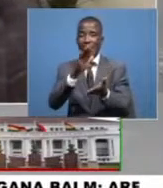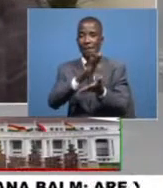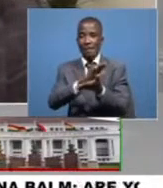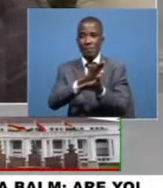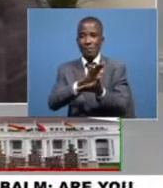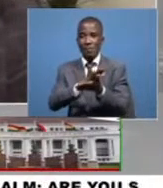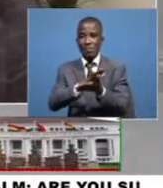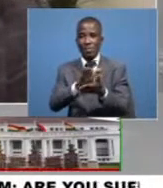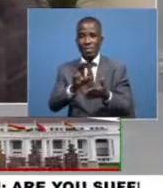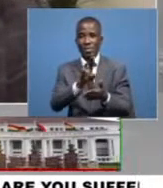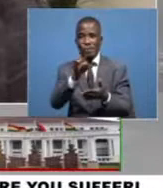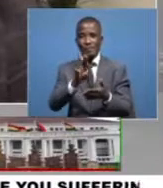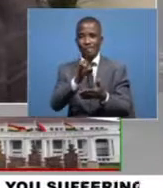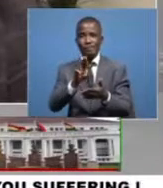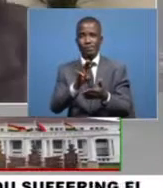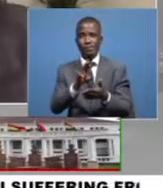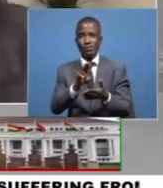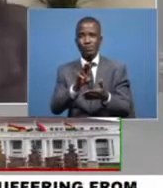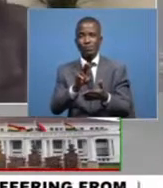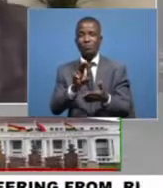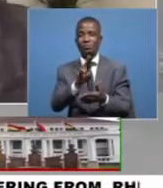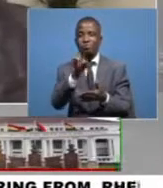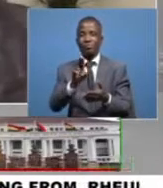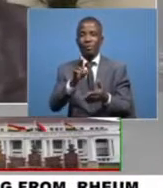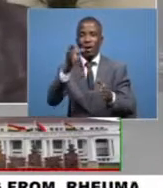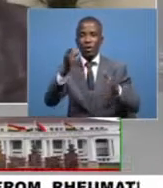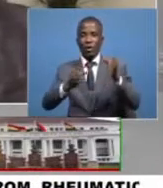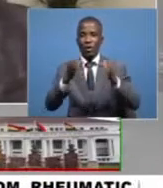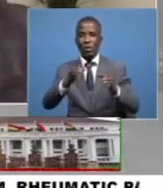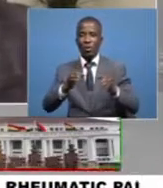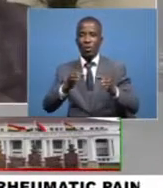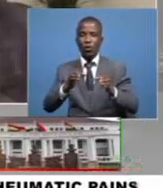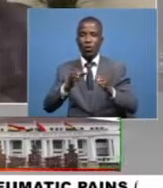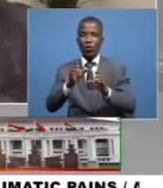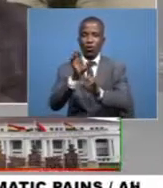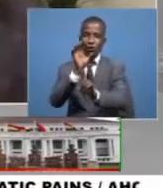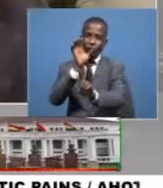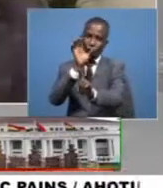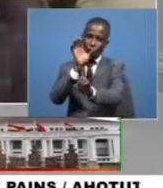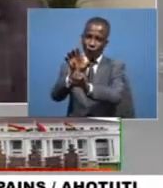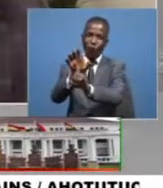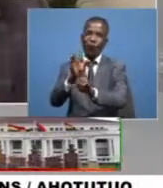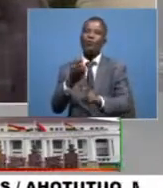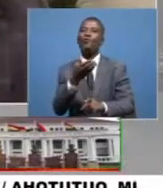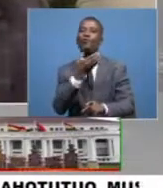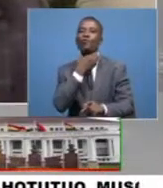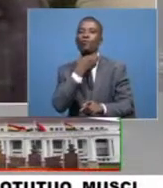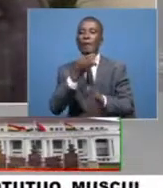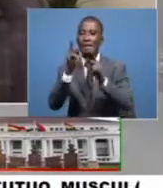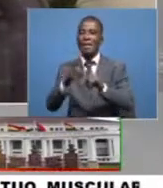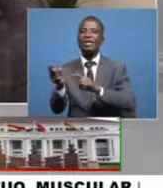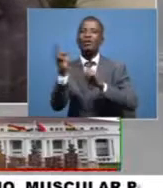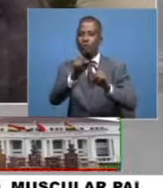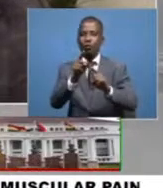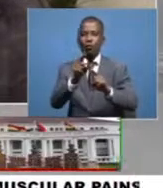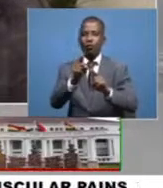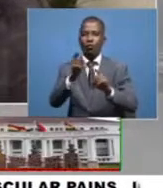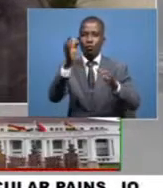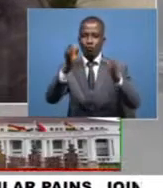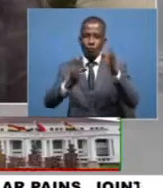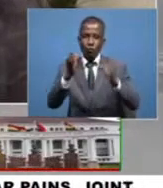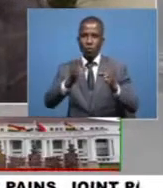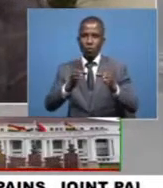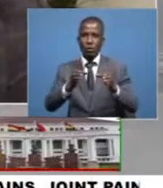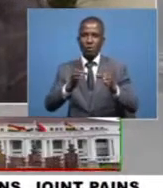an instrument which is issued by a court to summon an individual or a person to appear in